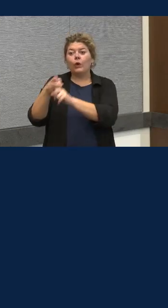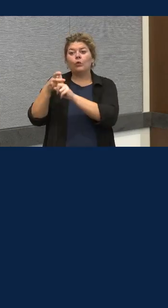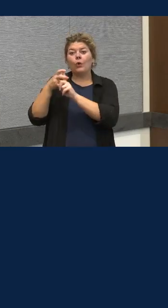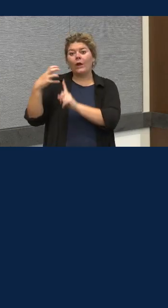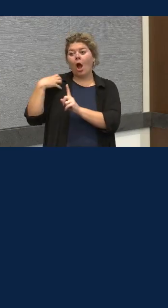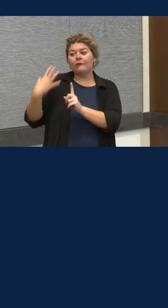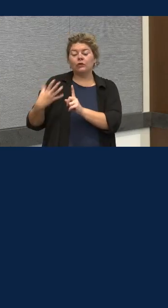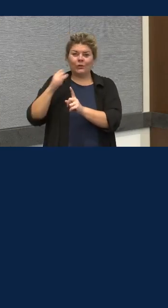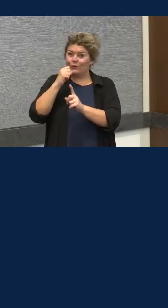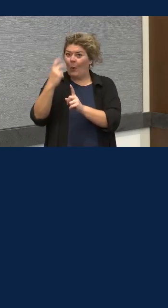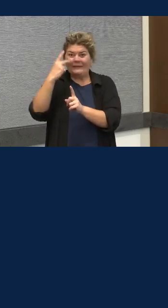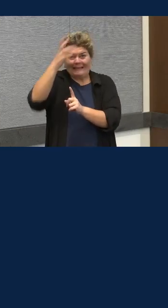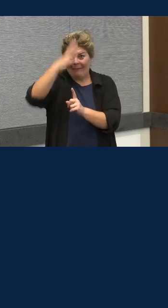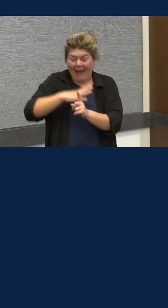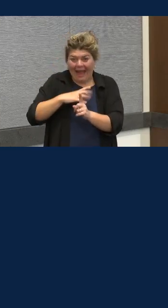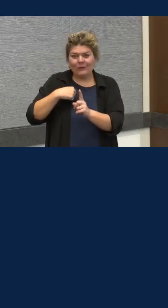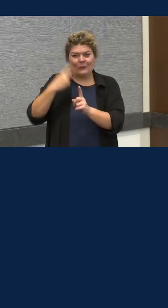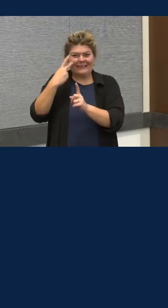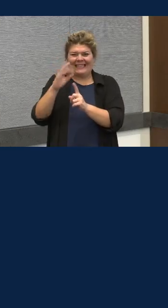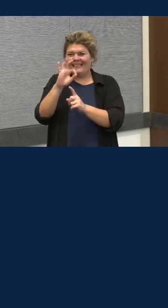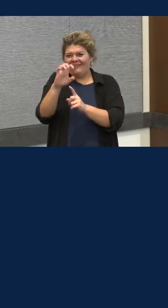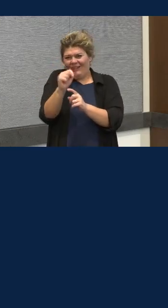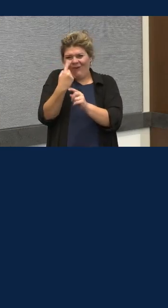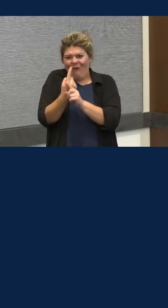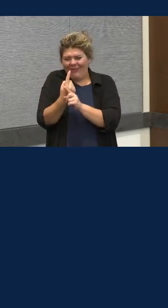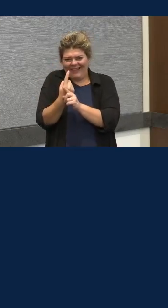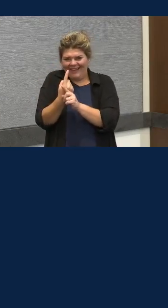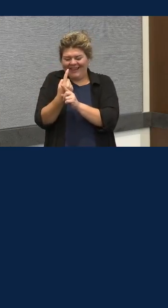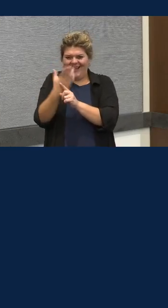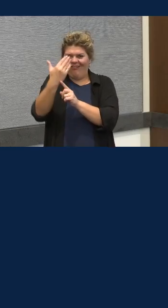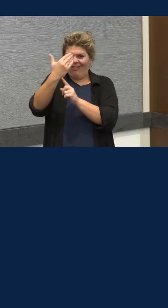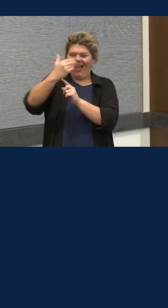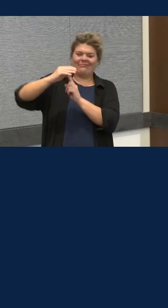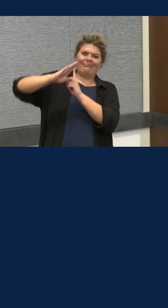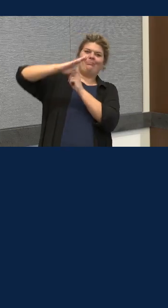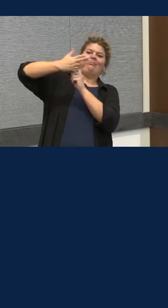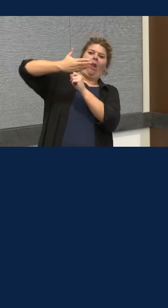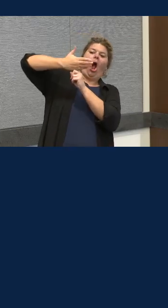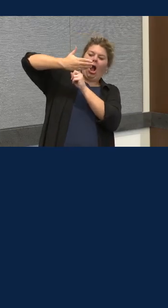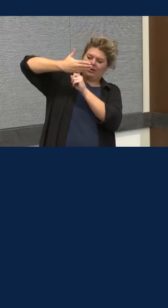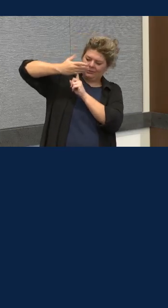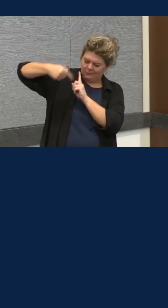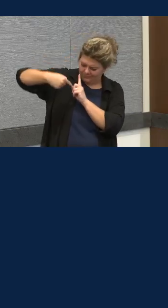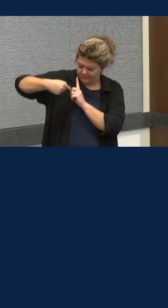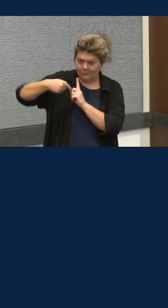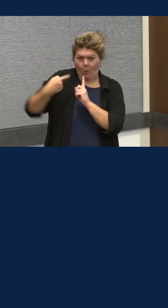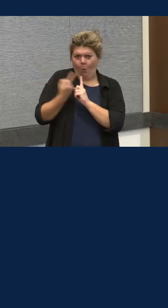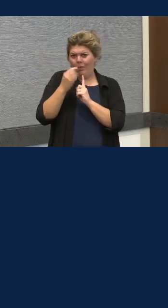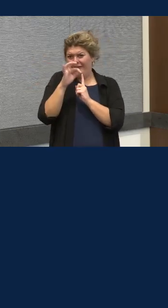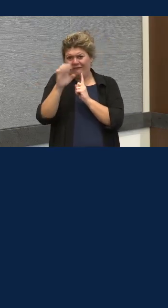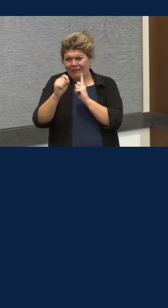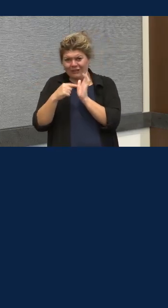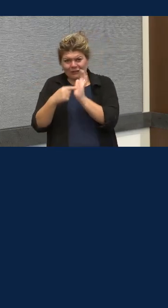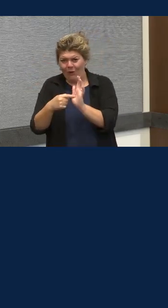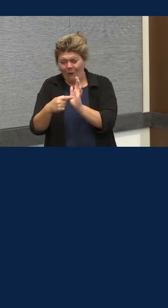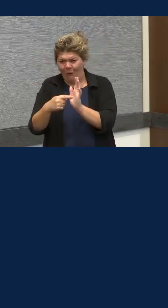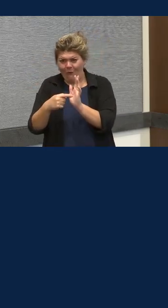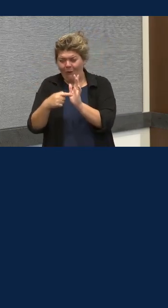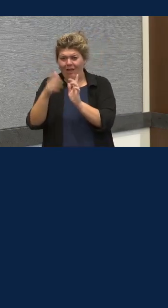see the guy, you see his feet up there, and the shoe is sort of worn down, and the flag,